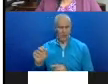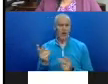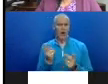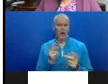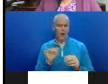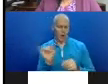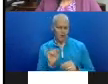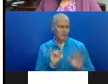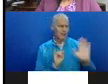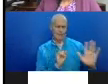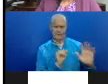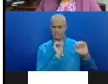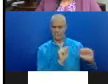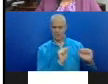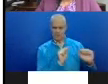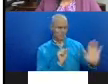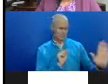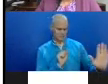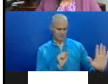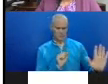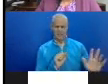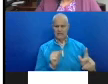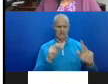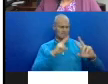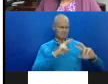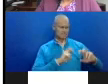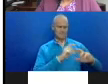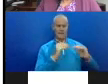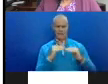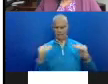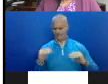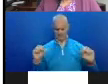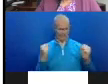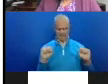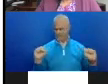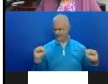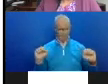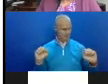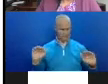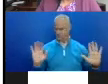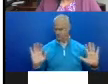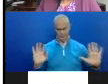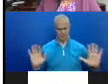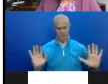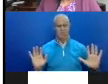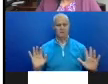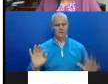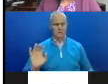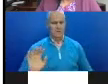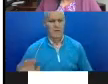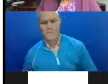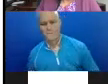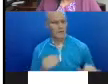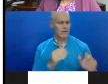what his capacity is, and being able to assess levels of safety, then being able to work with them to the individual work that